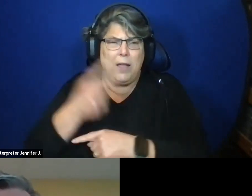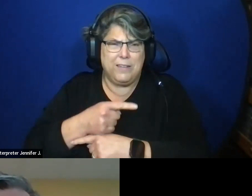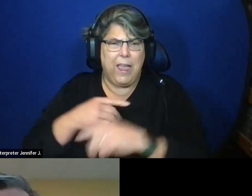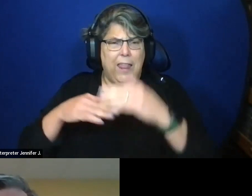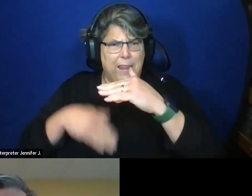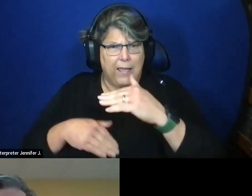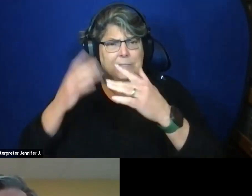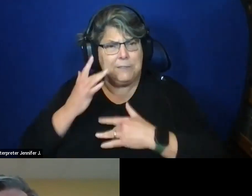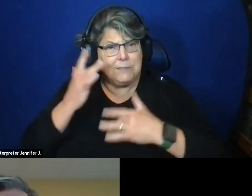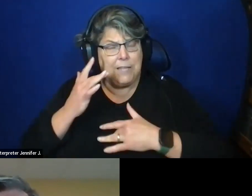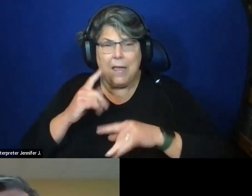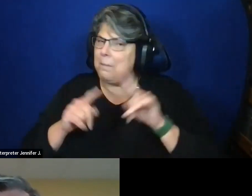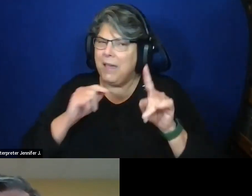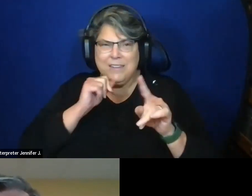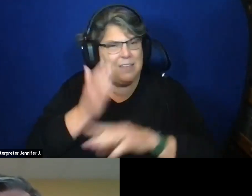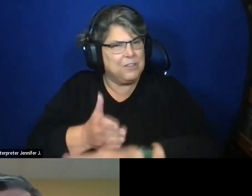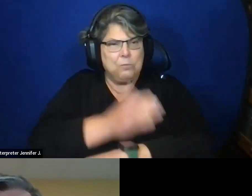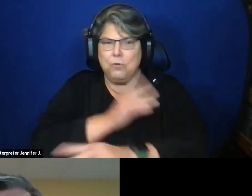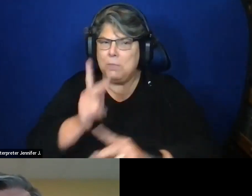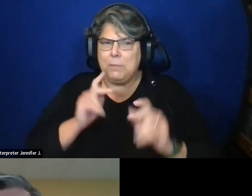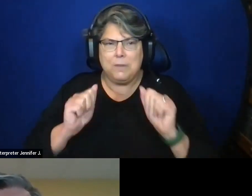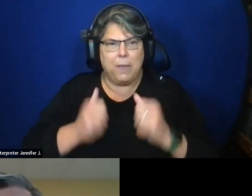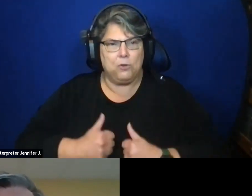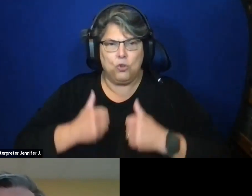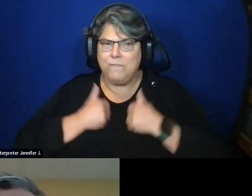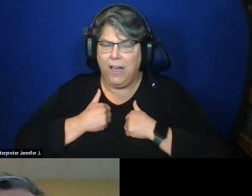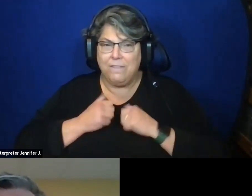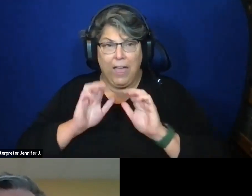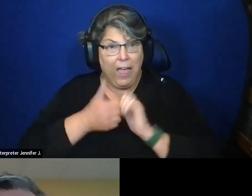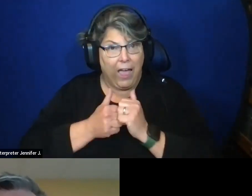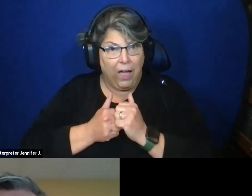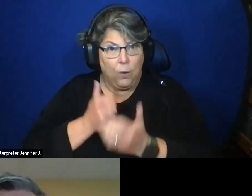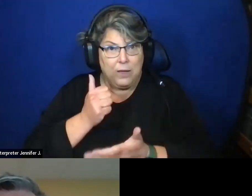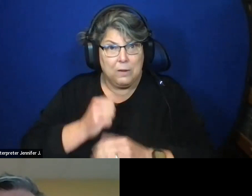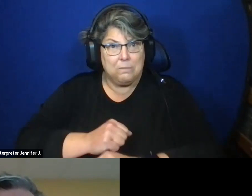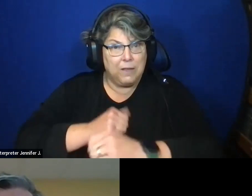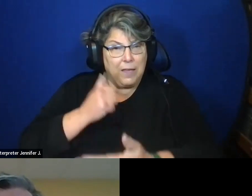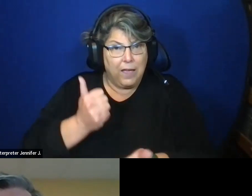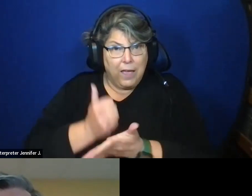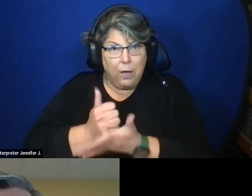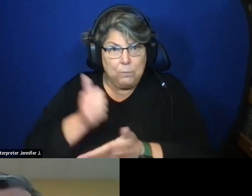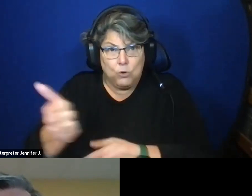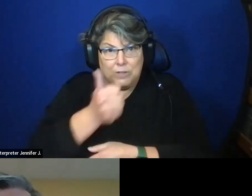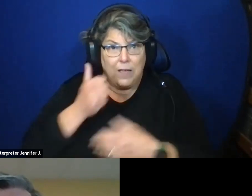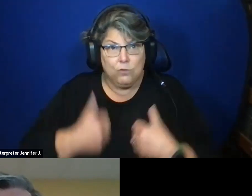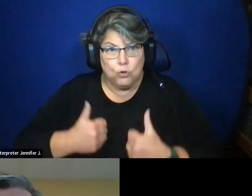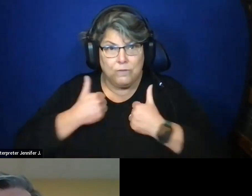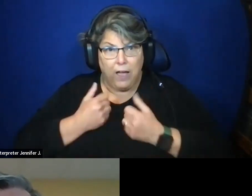strongest predictor of improving survival is vaccination. So that's been a very important strategy in the Sutter